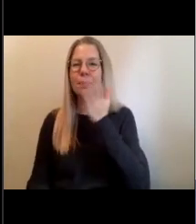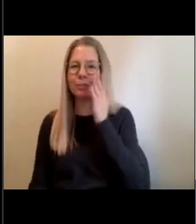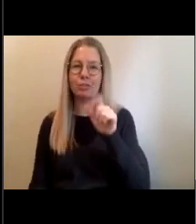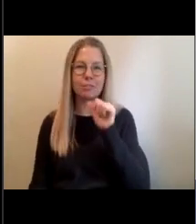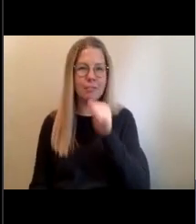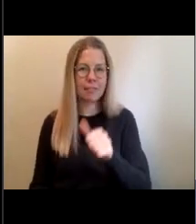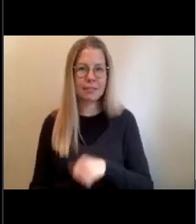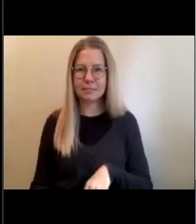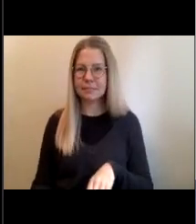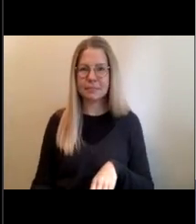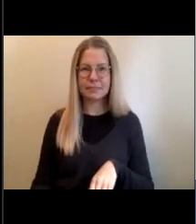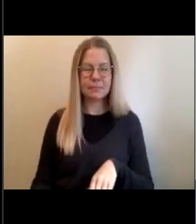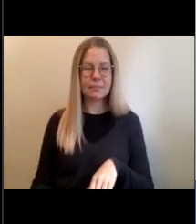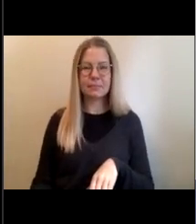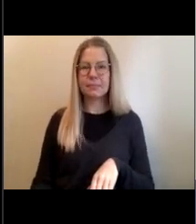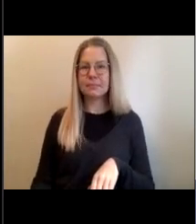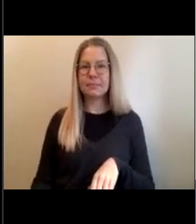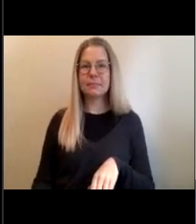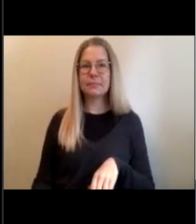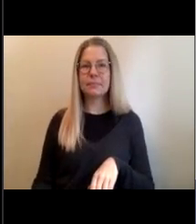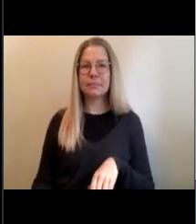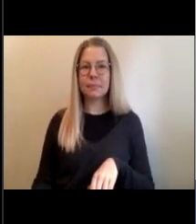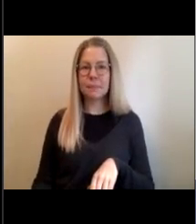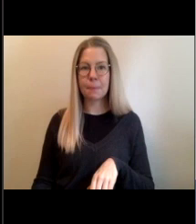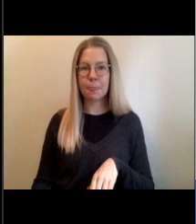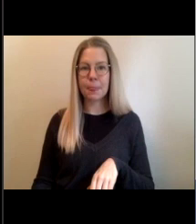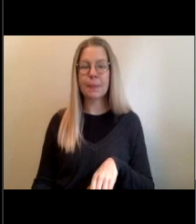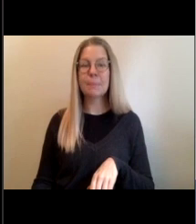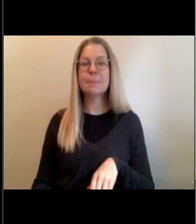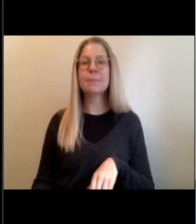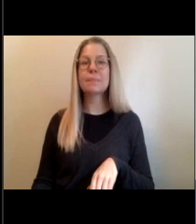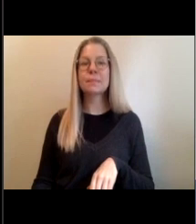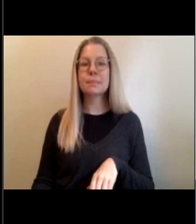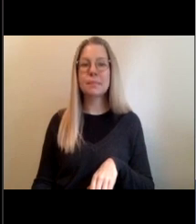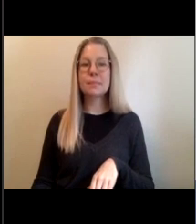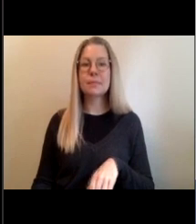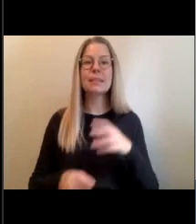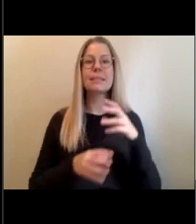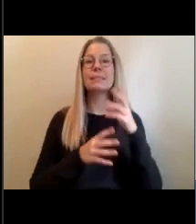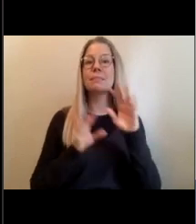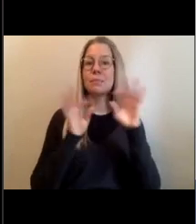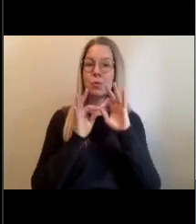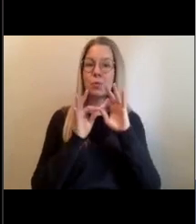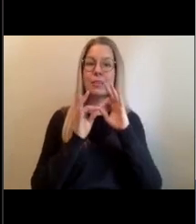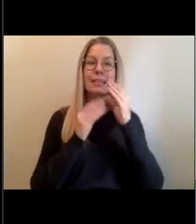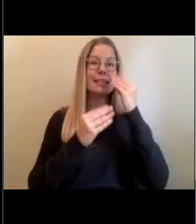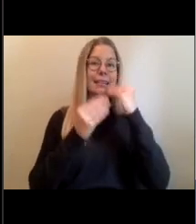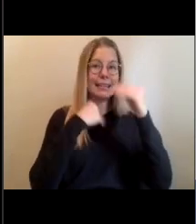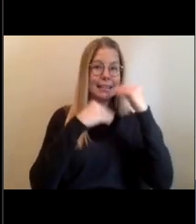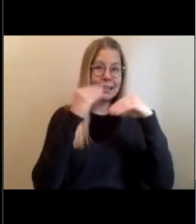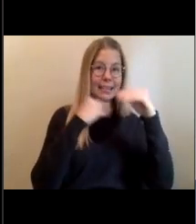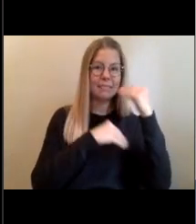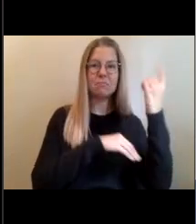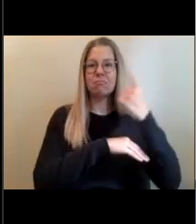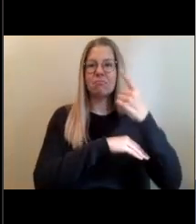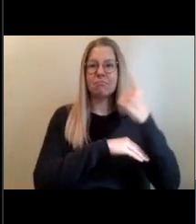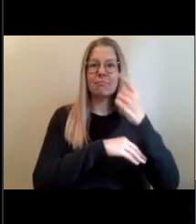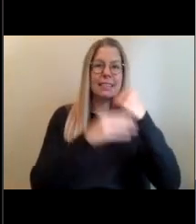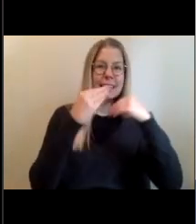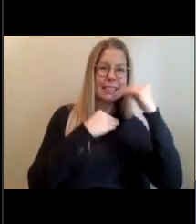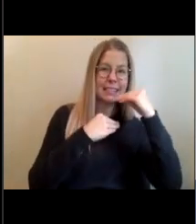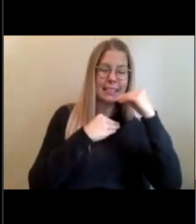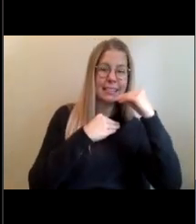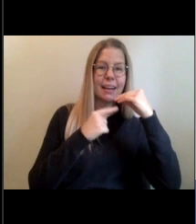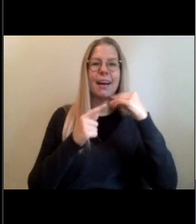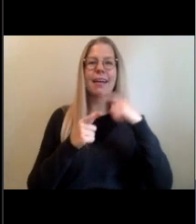eat meals in the early part of the day and then be finished eating about 4 to 5